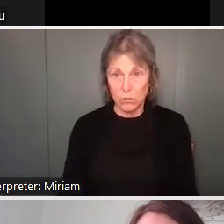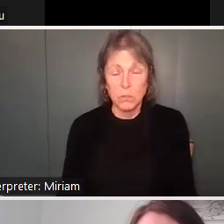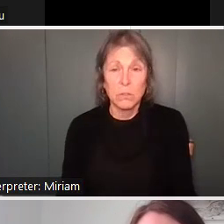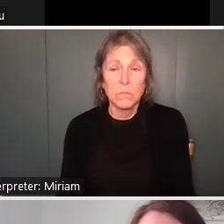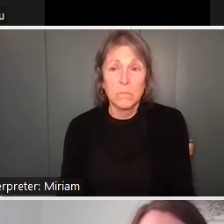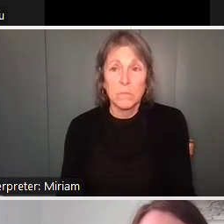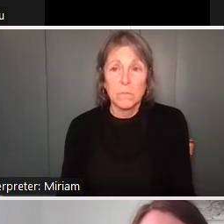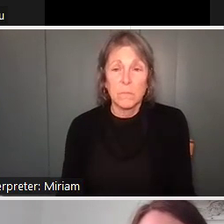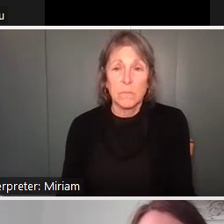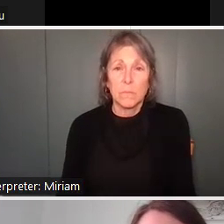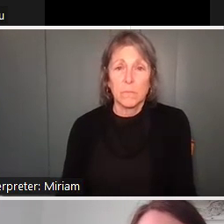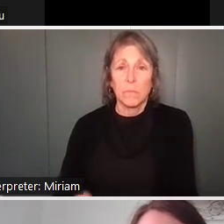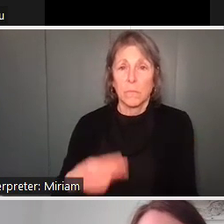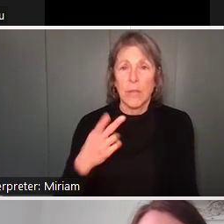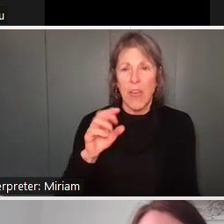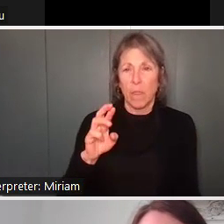and then it's almost like,